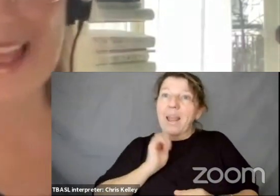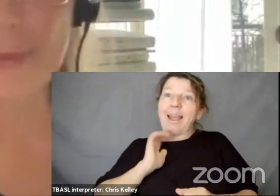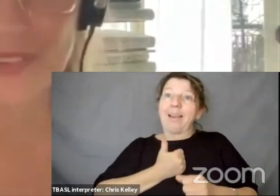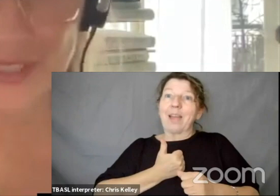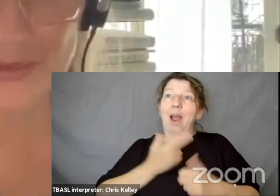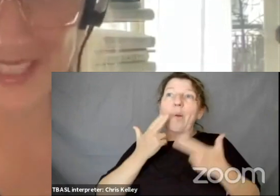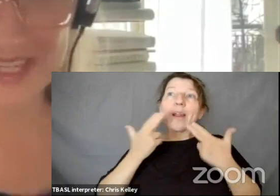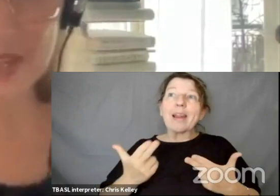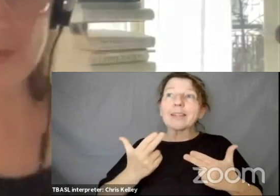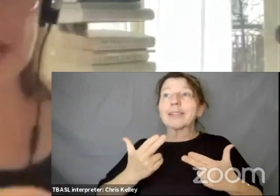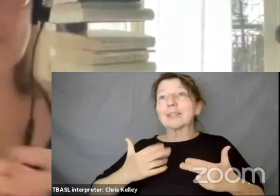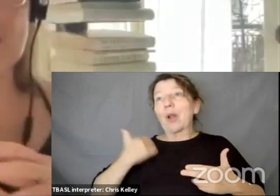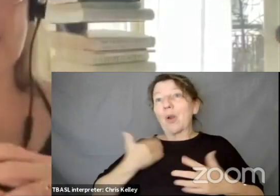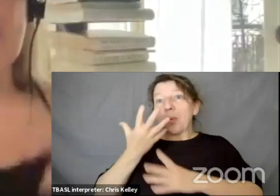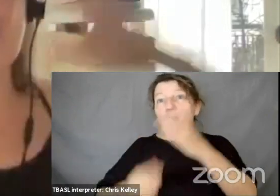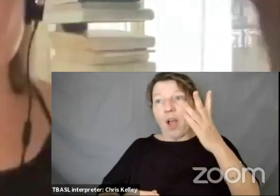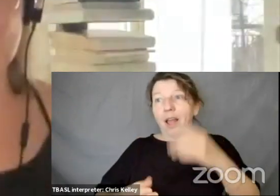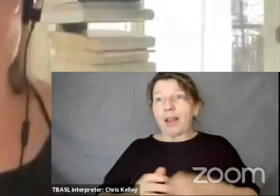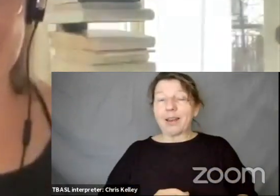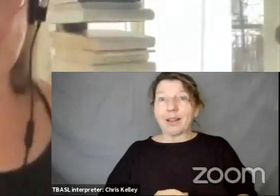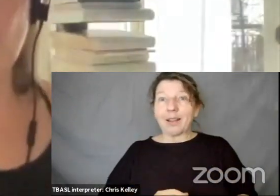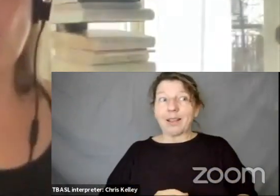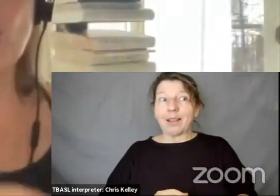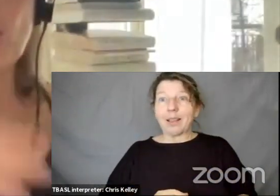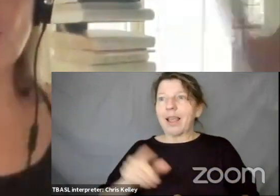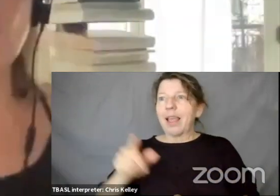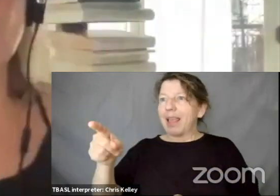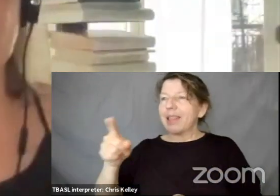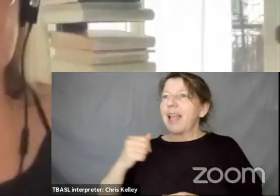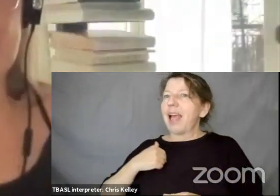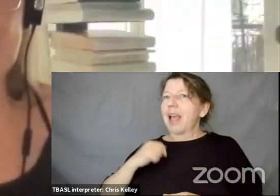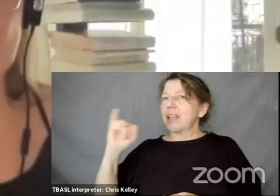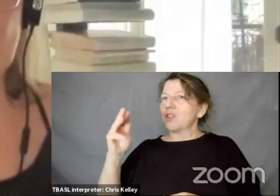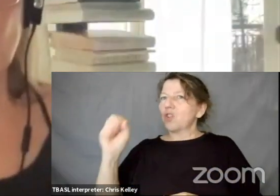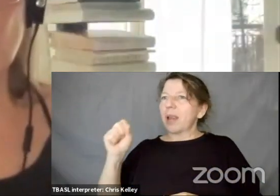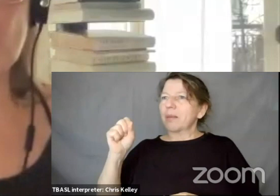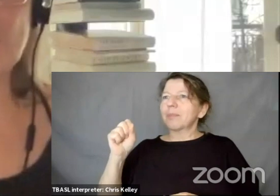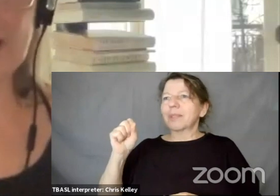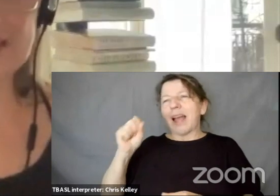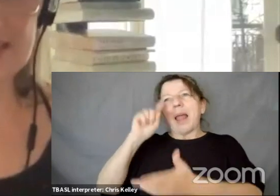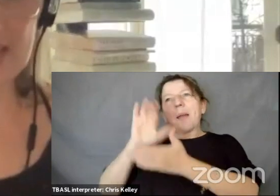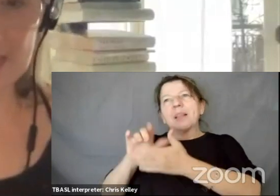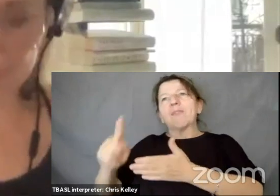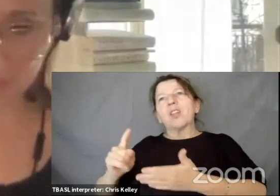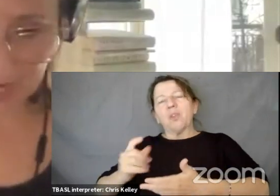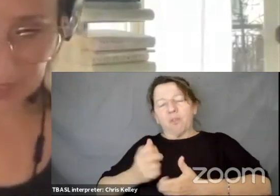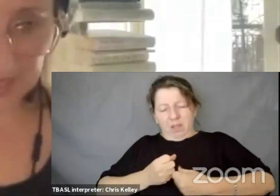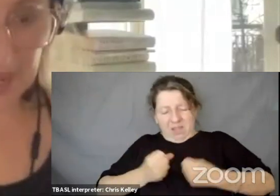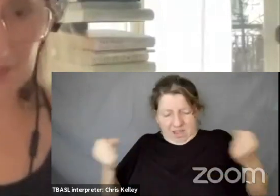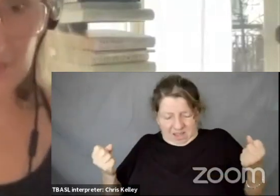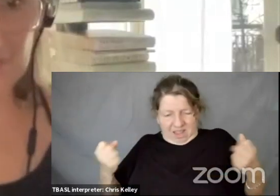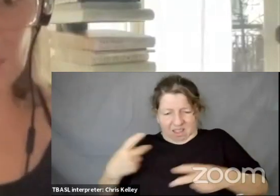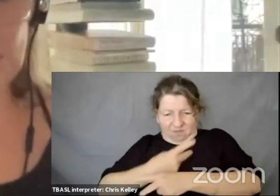had, absolutely. But I'm saying nationally or globally, or let's say even